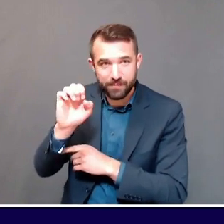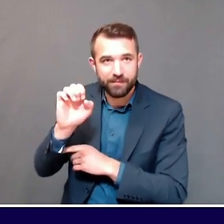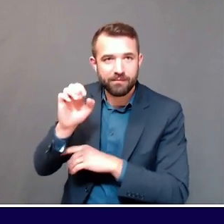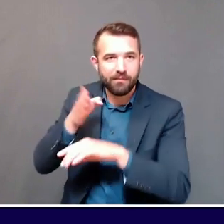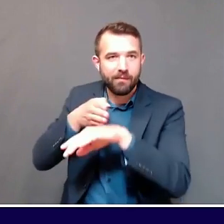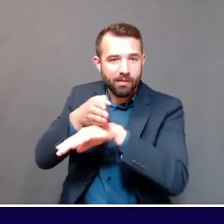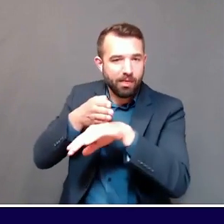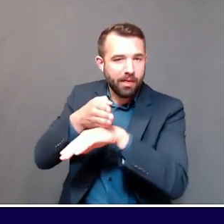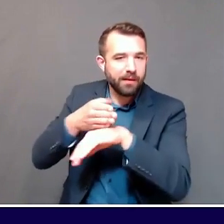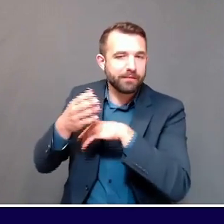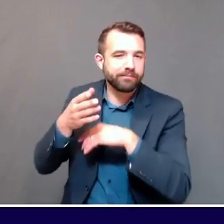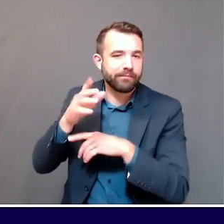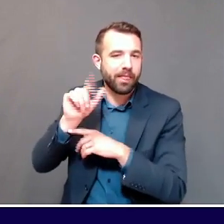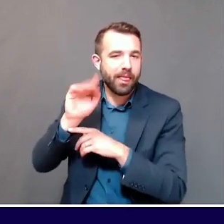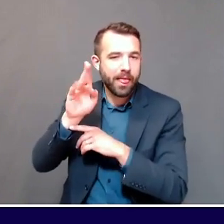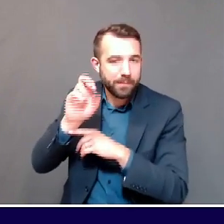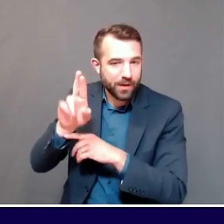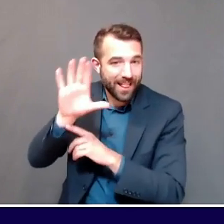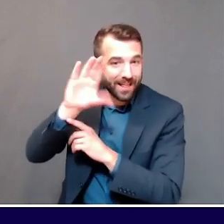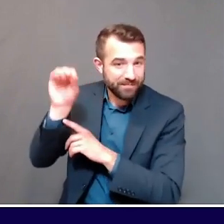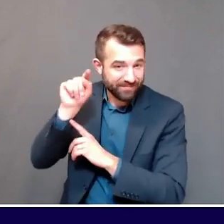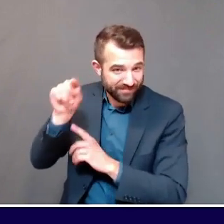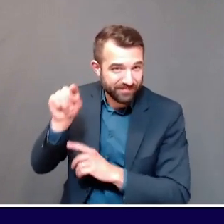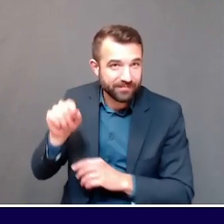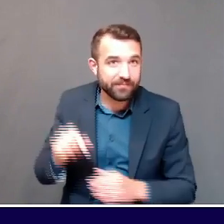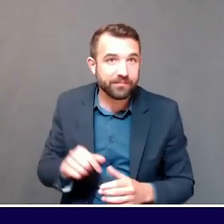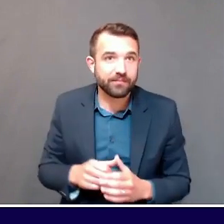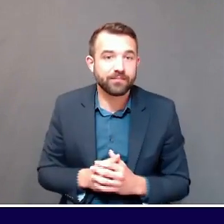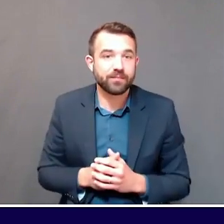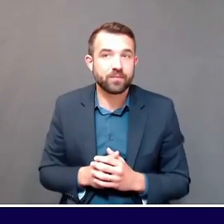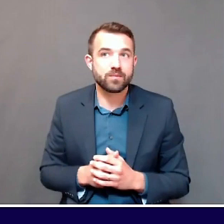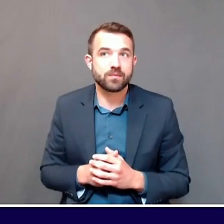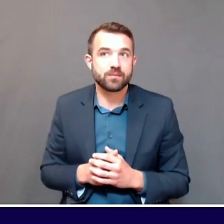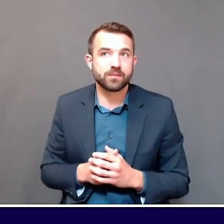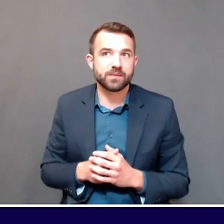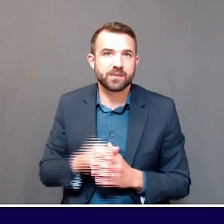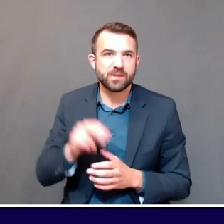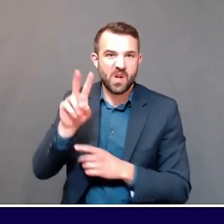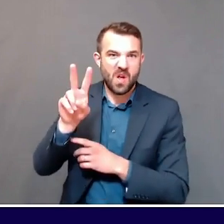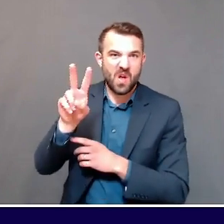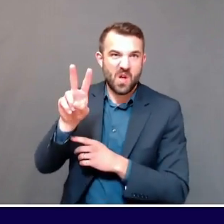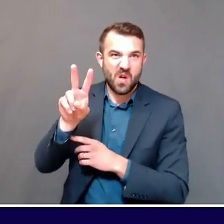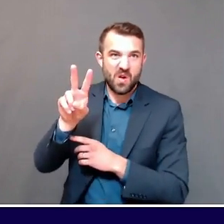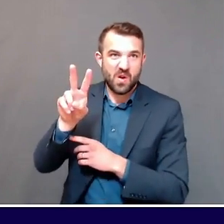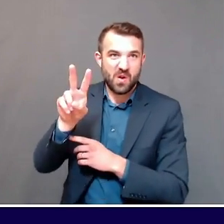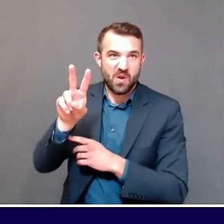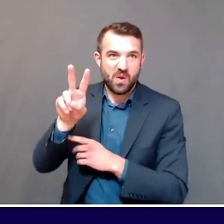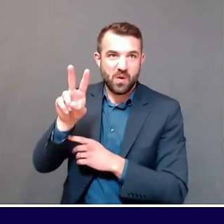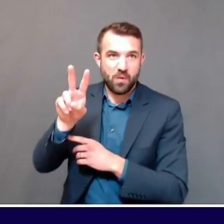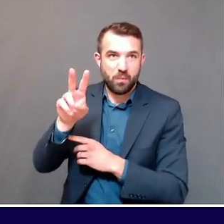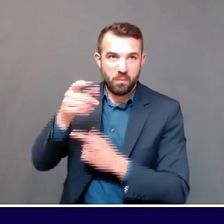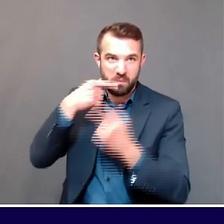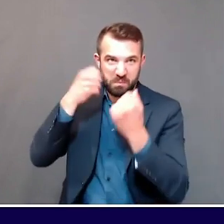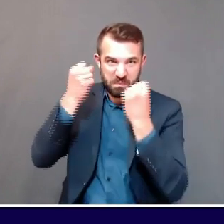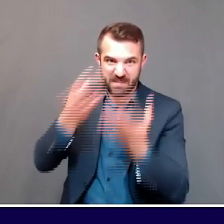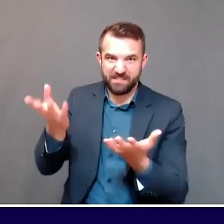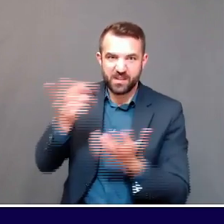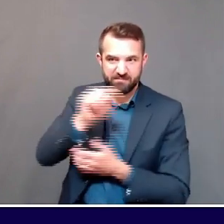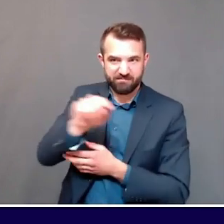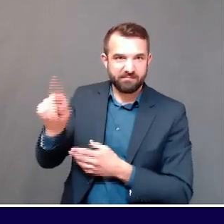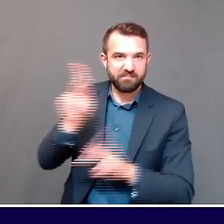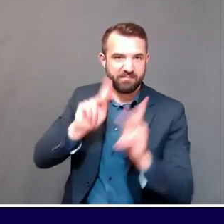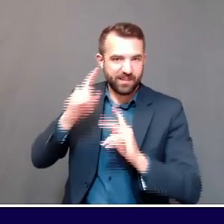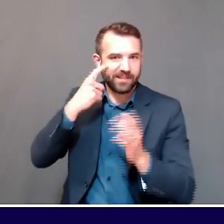who are associated with that facility who have been diagnosed as positive for COVID-19. Our investigation